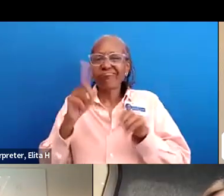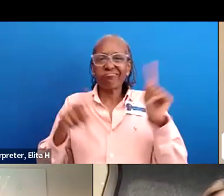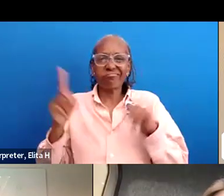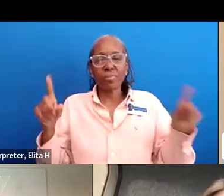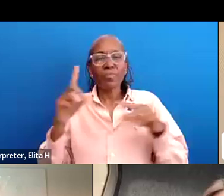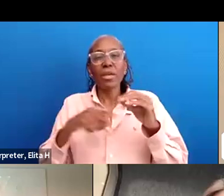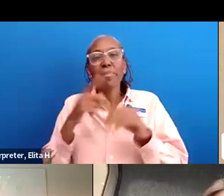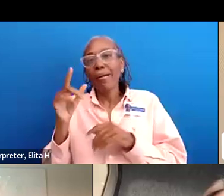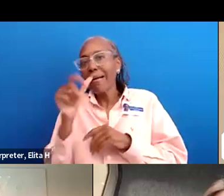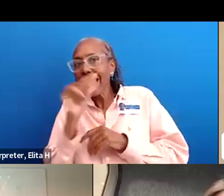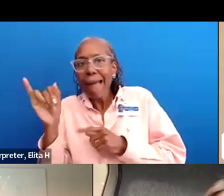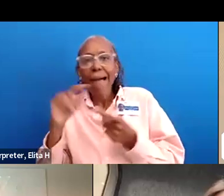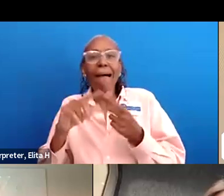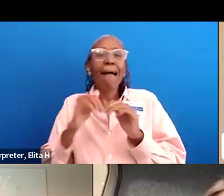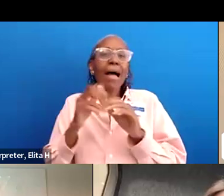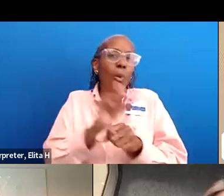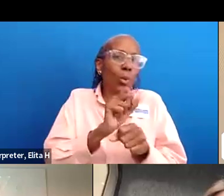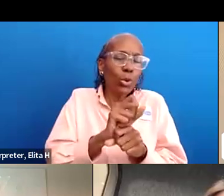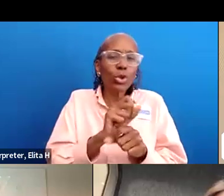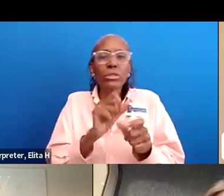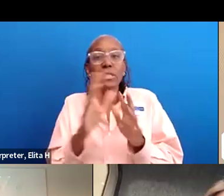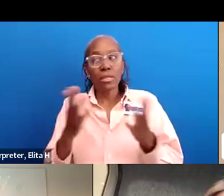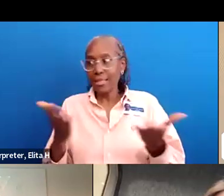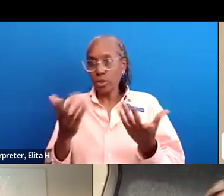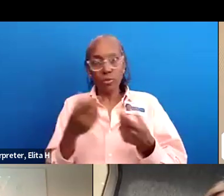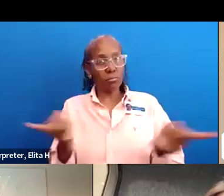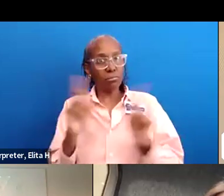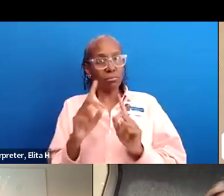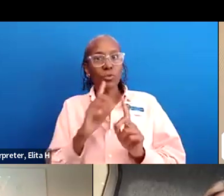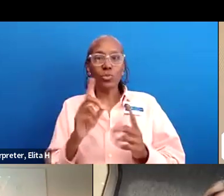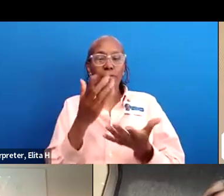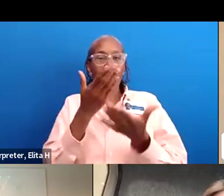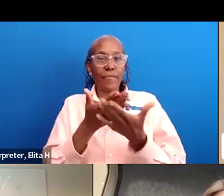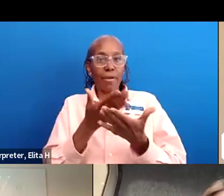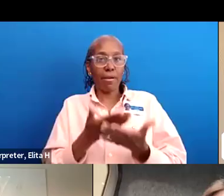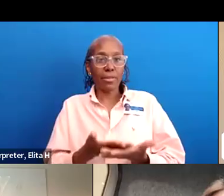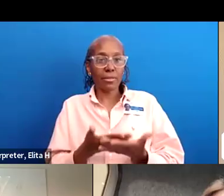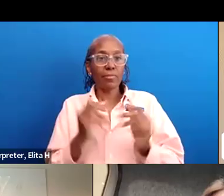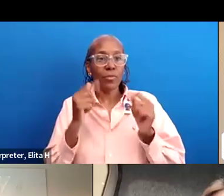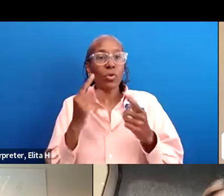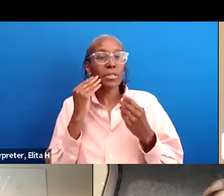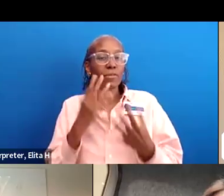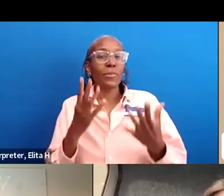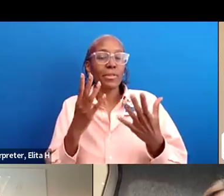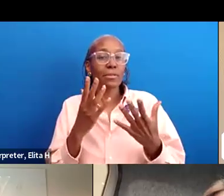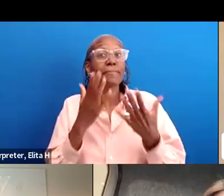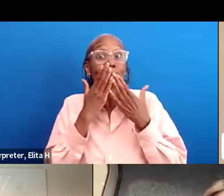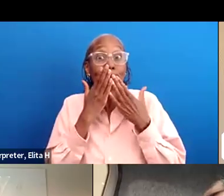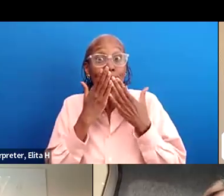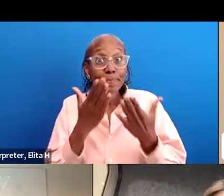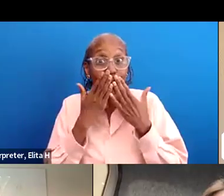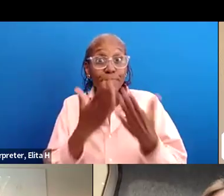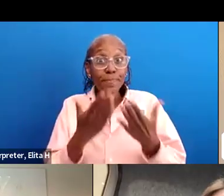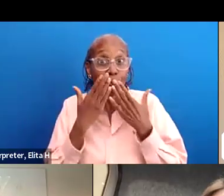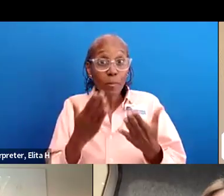things about AI and how this is working. And here we have the real facts and all the information. So thank you, thank